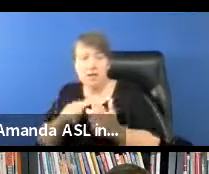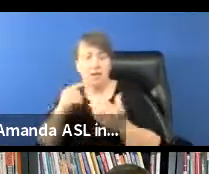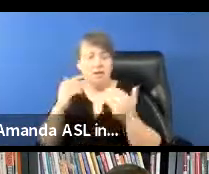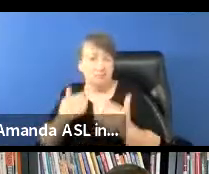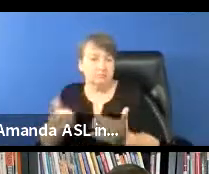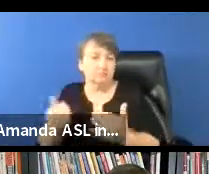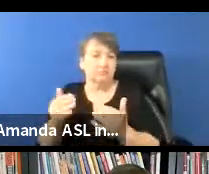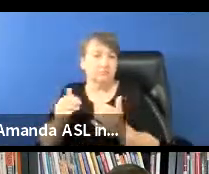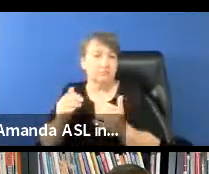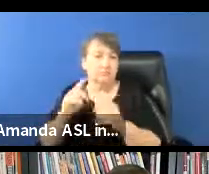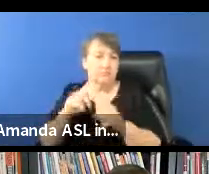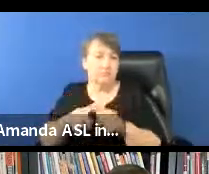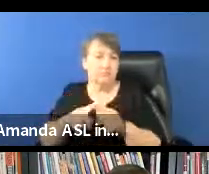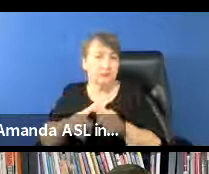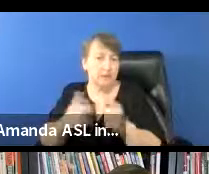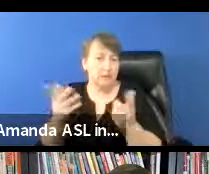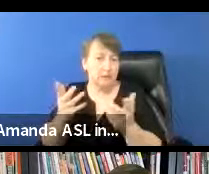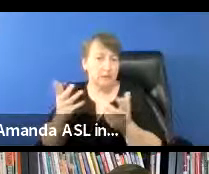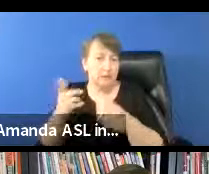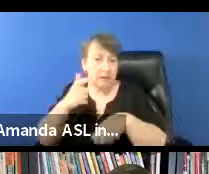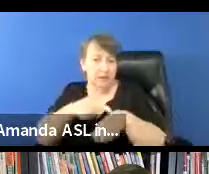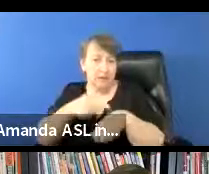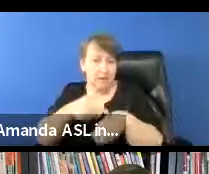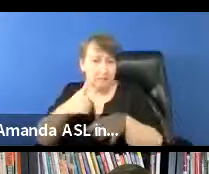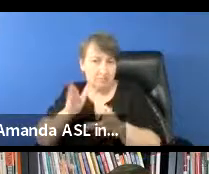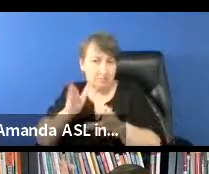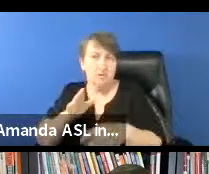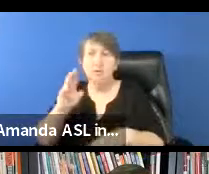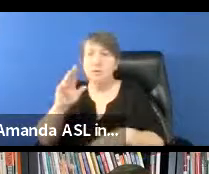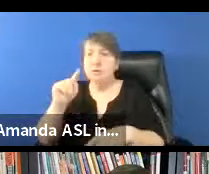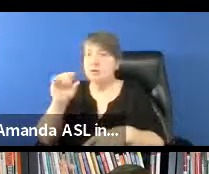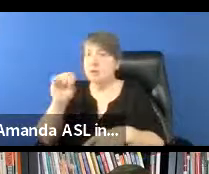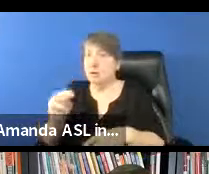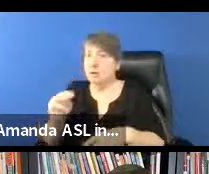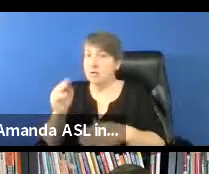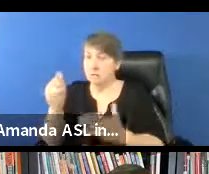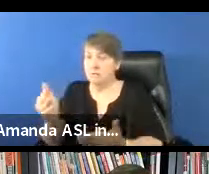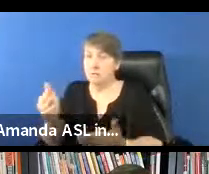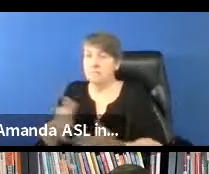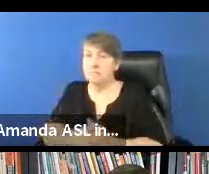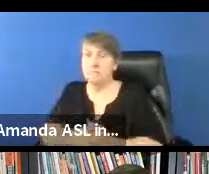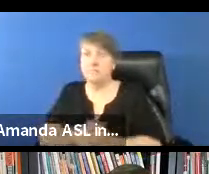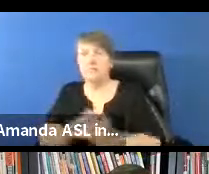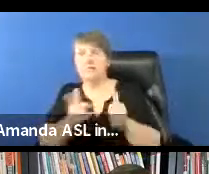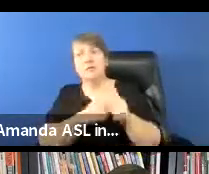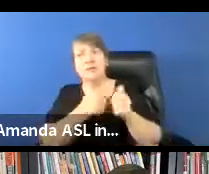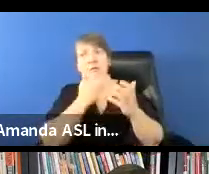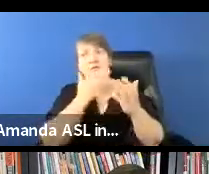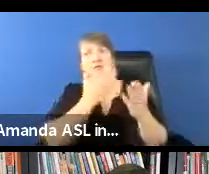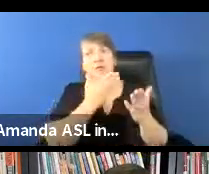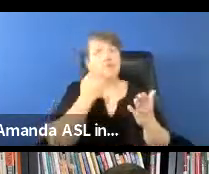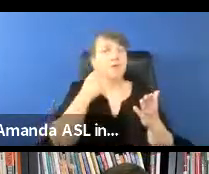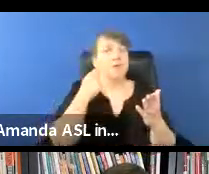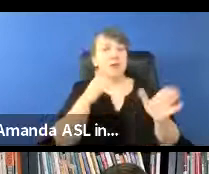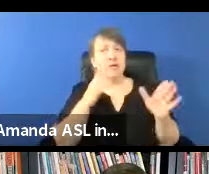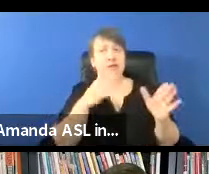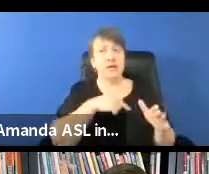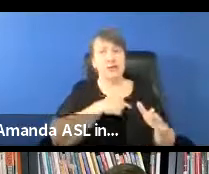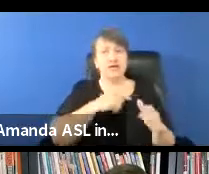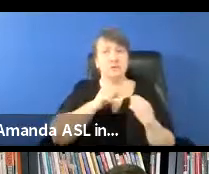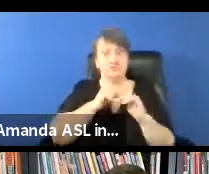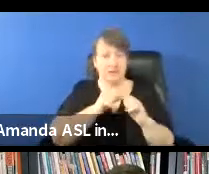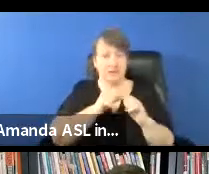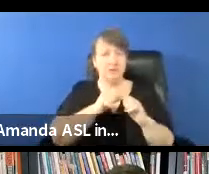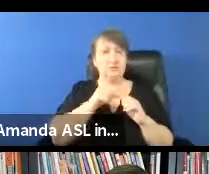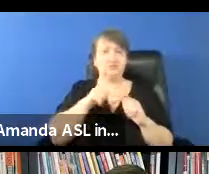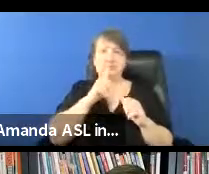forward depending on what time permits. So Tom, go ahead, please. First, I want to thank you for allowing us to continue. This